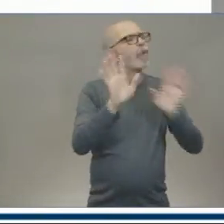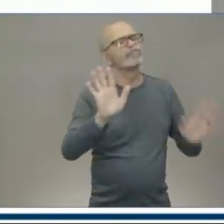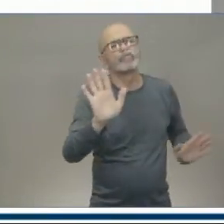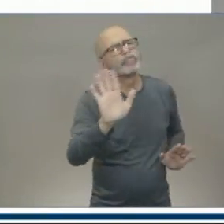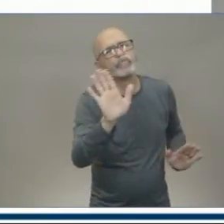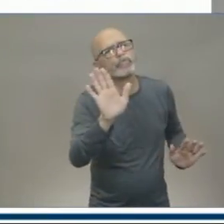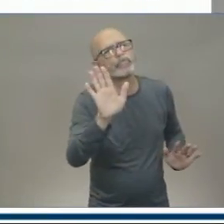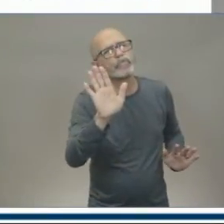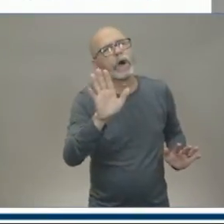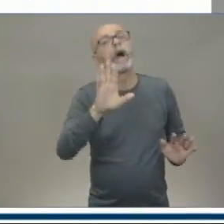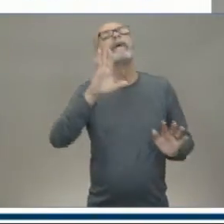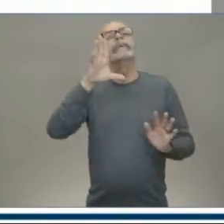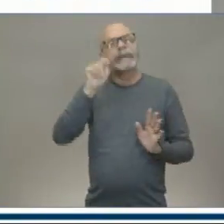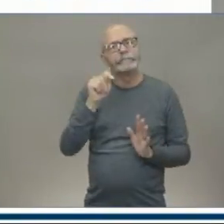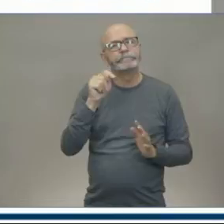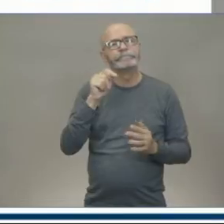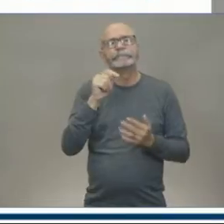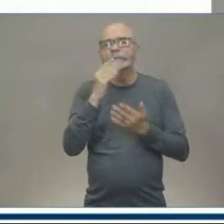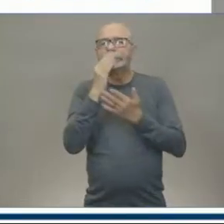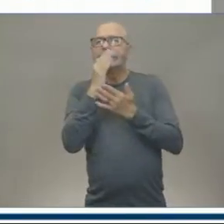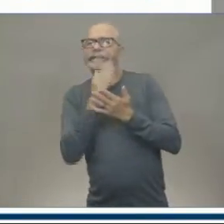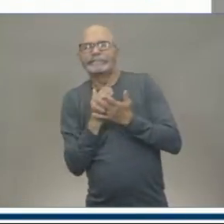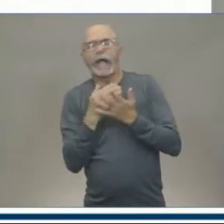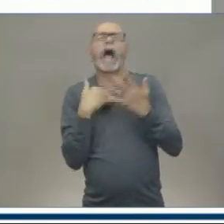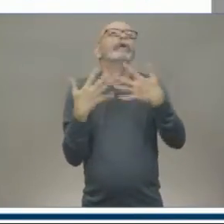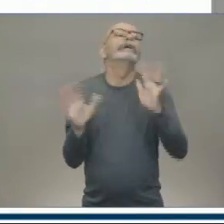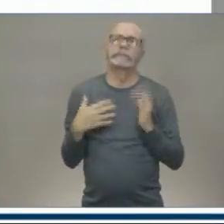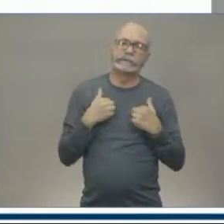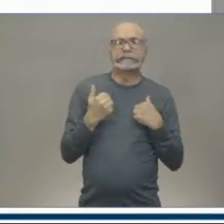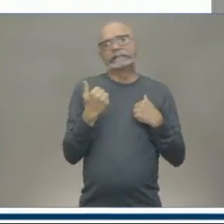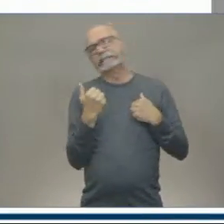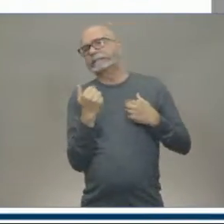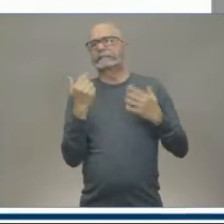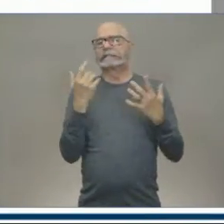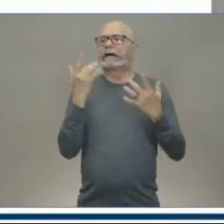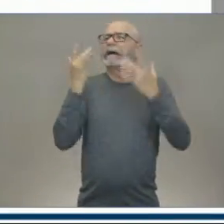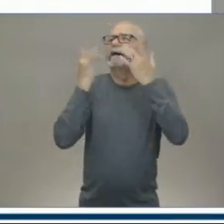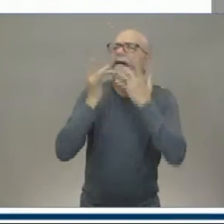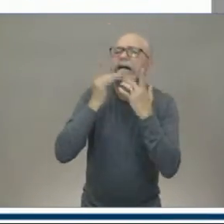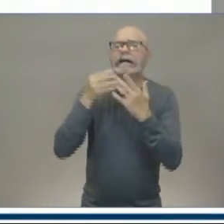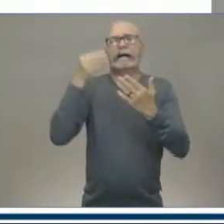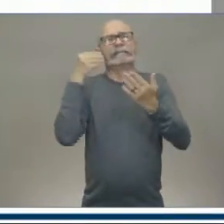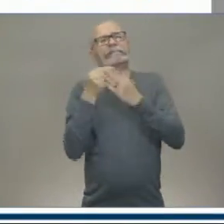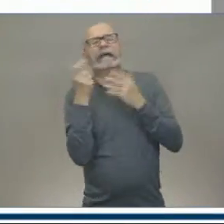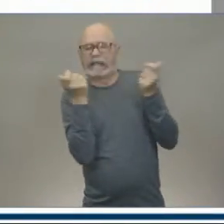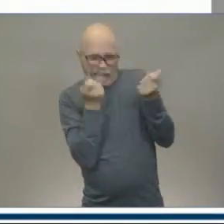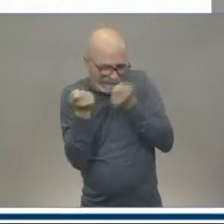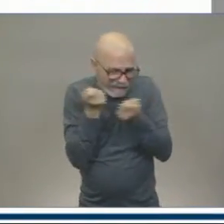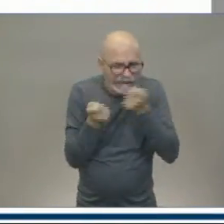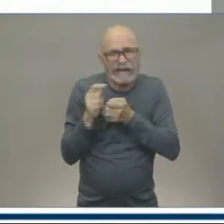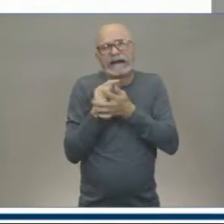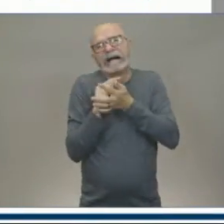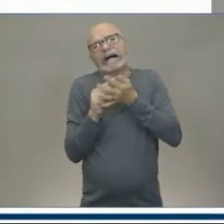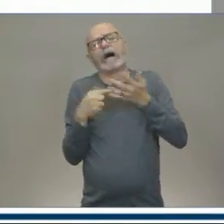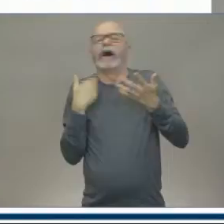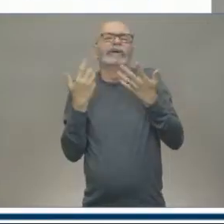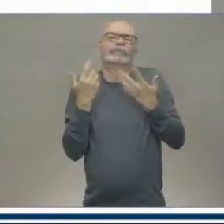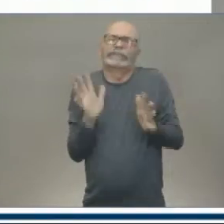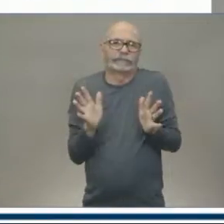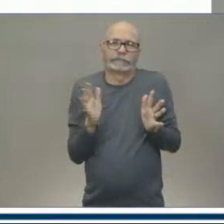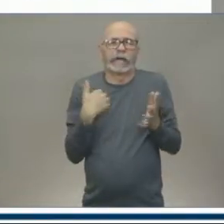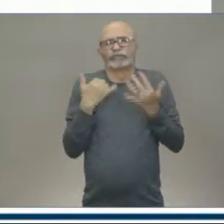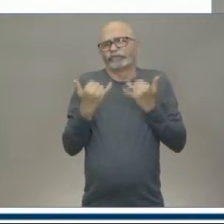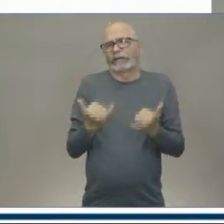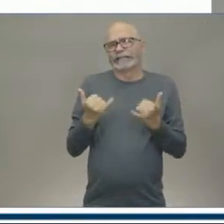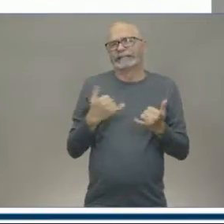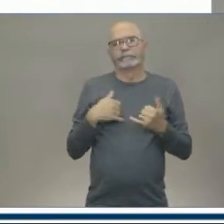economic costs, and we do not want to have to do that again unless absolutely necessary. So that is why we're taking the early action and a